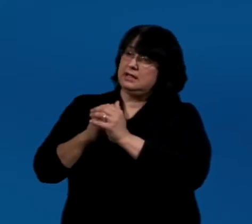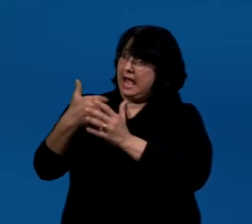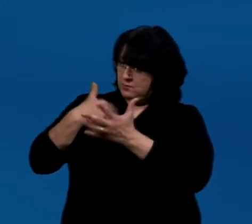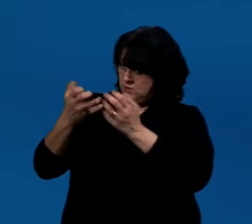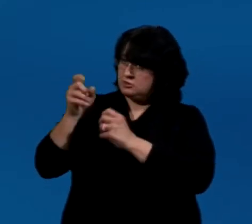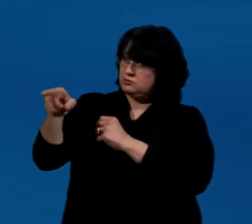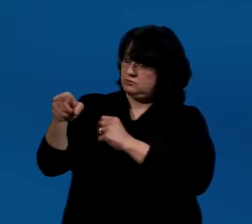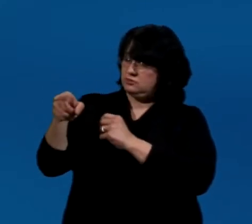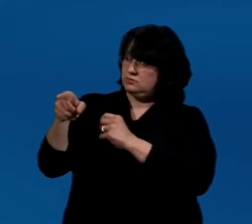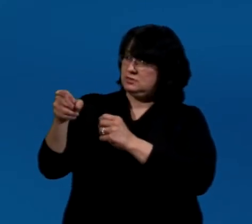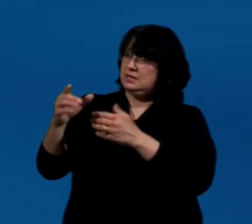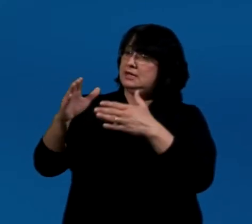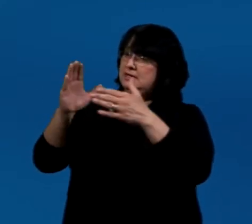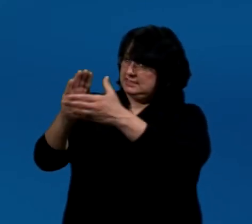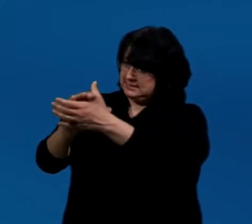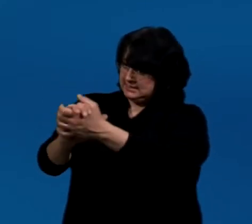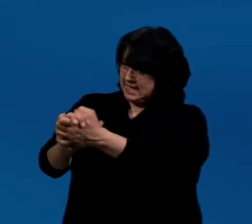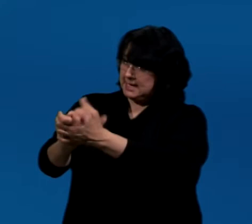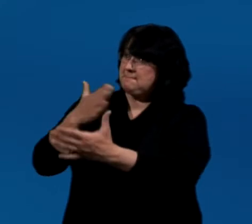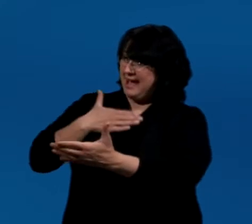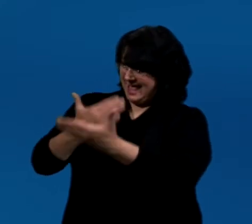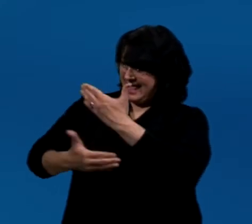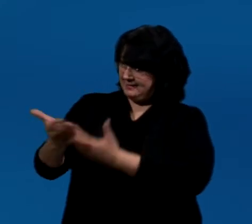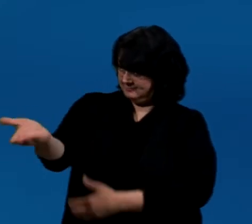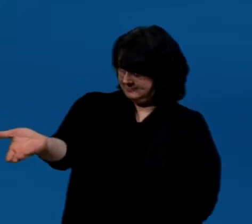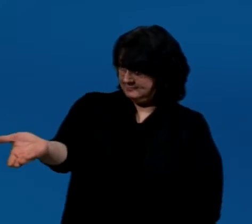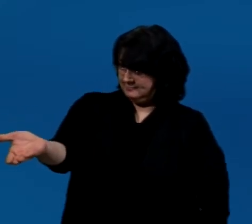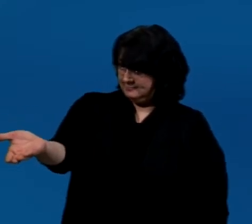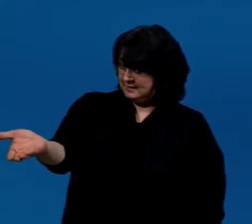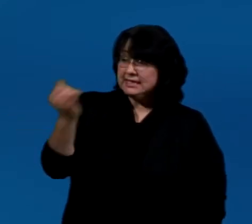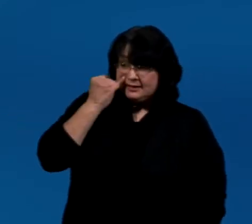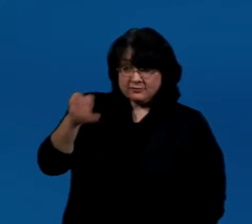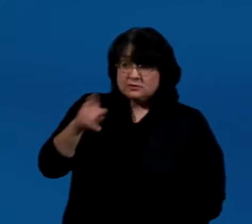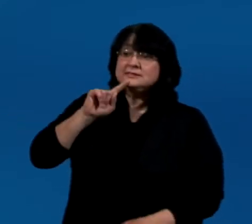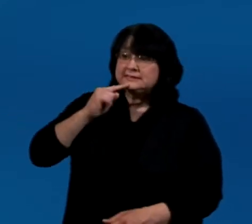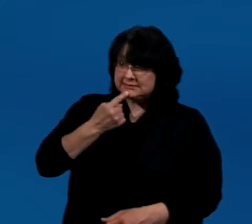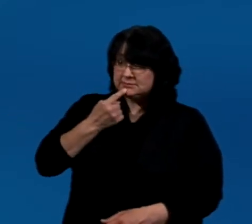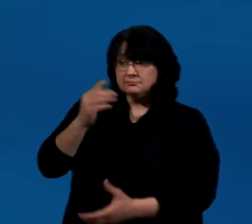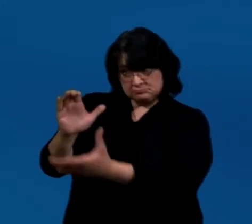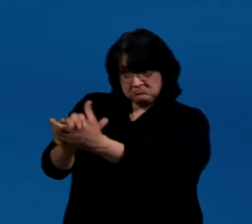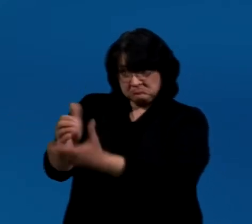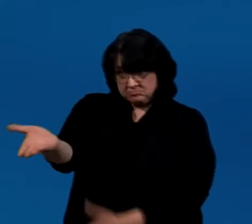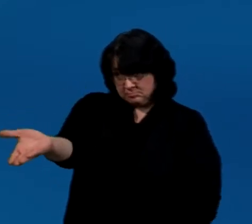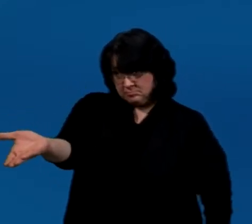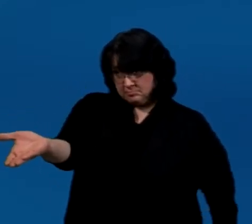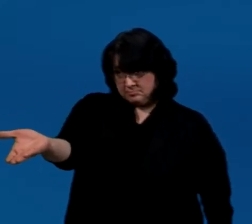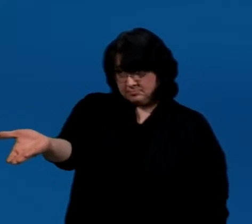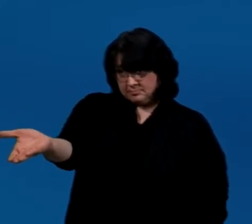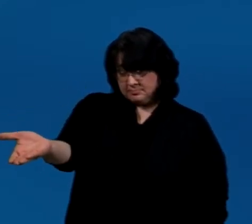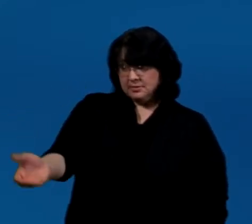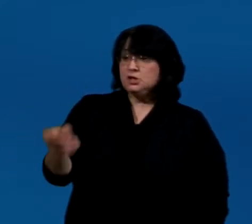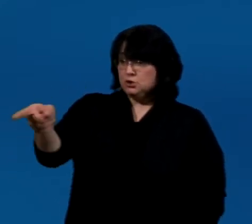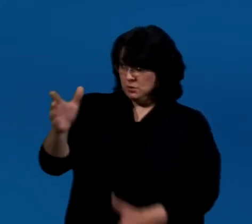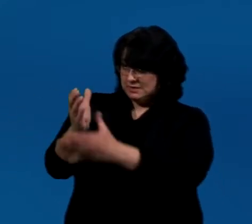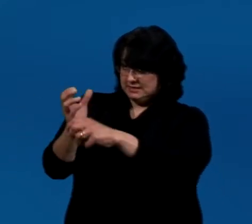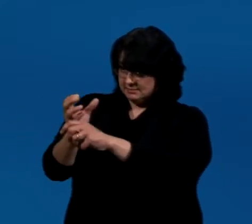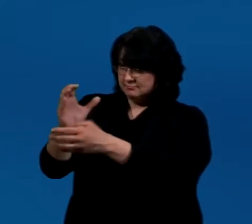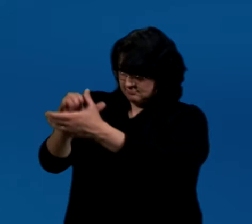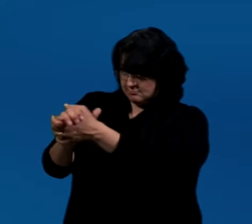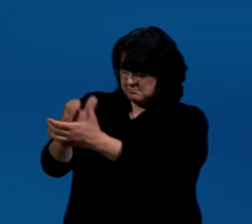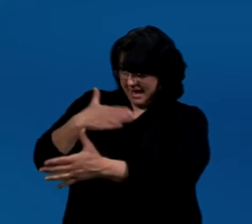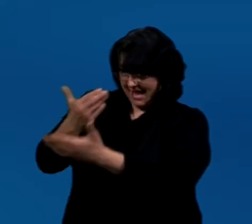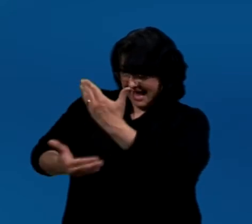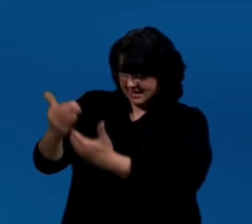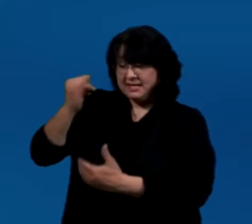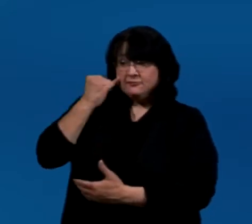I want you to take my hand. Ask him to take your hand if he meant business. I want you to take my hand if you